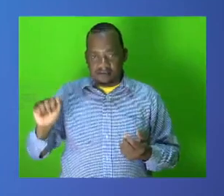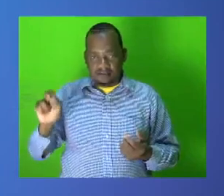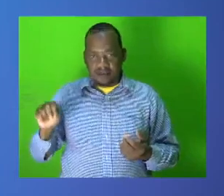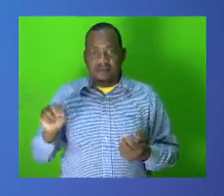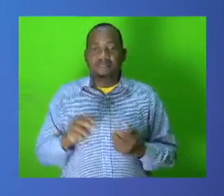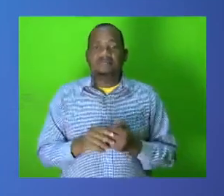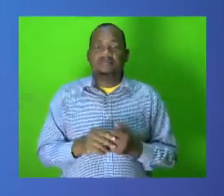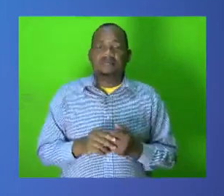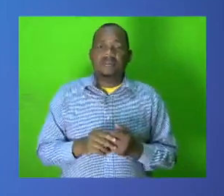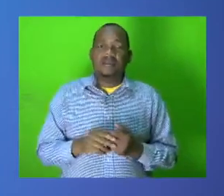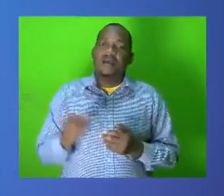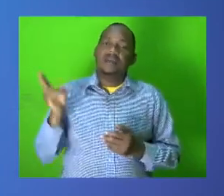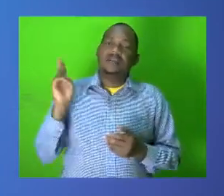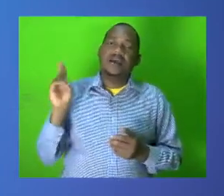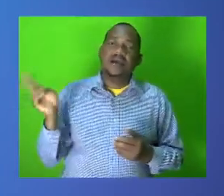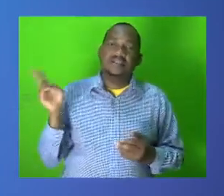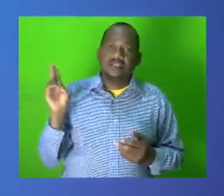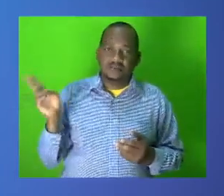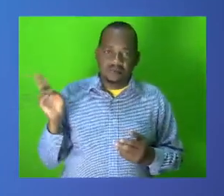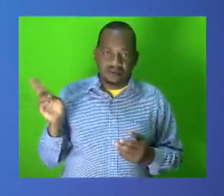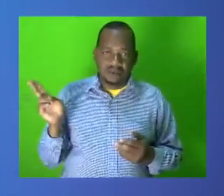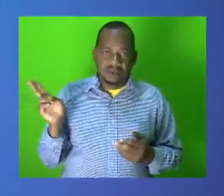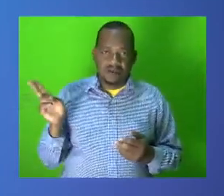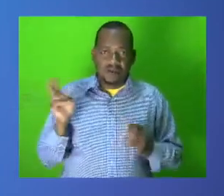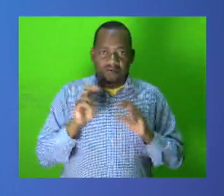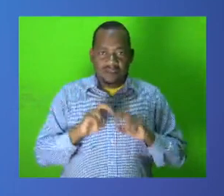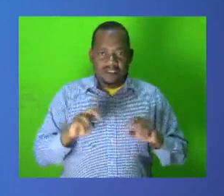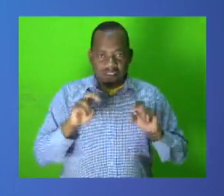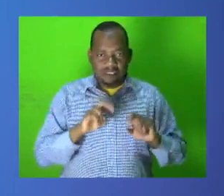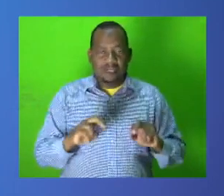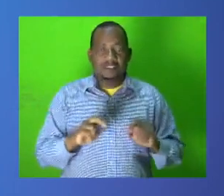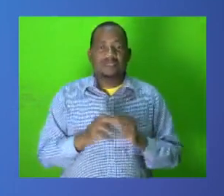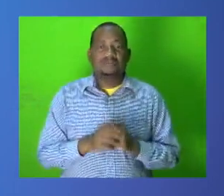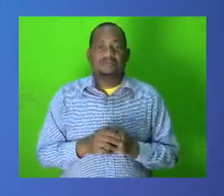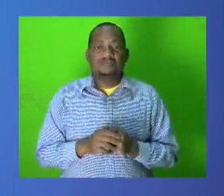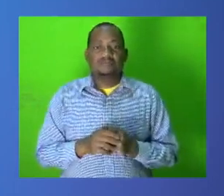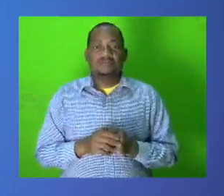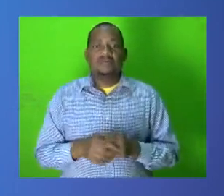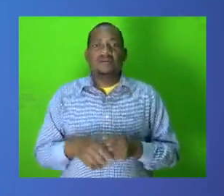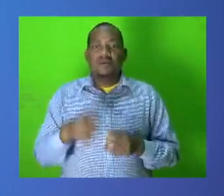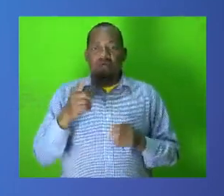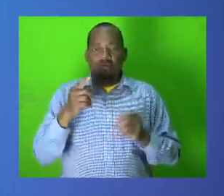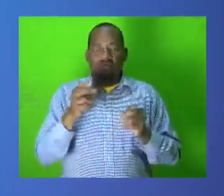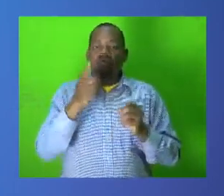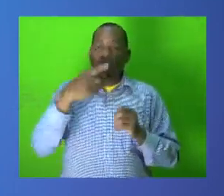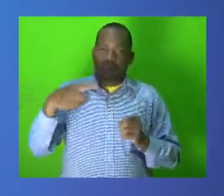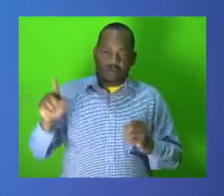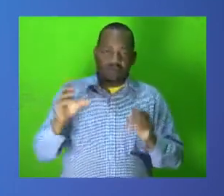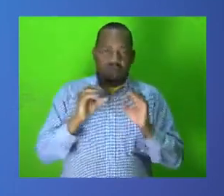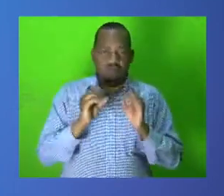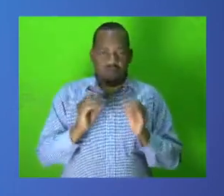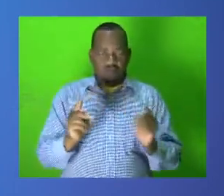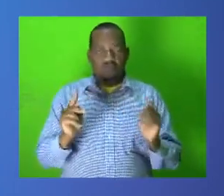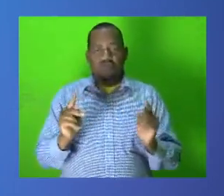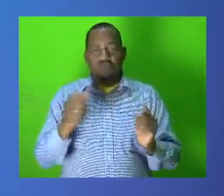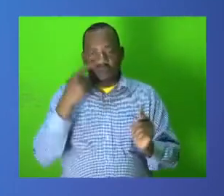phenomena through research. Next student, yes, Harun, to